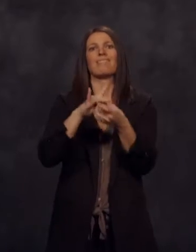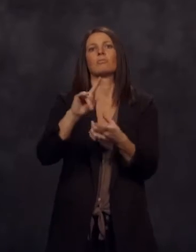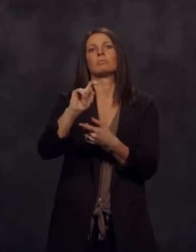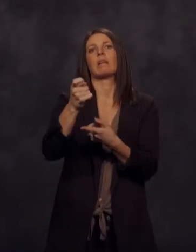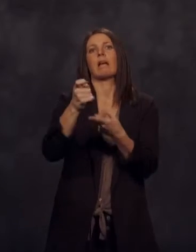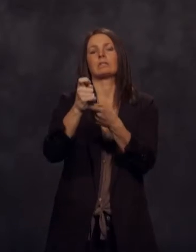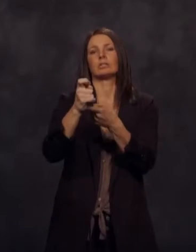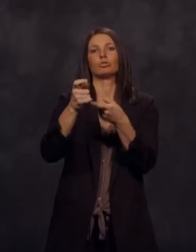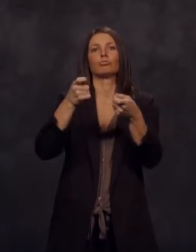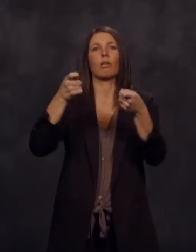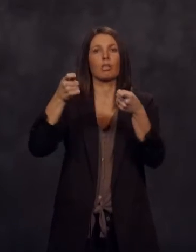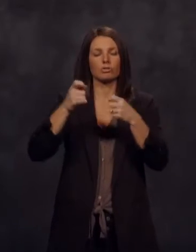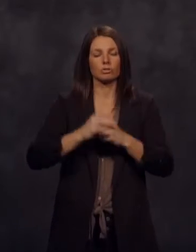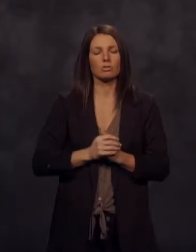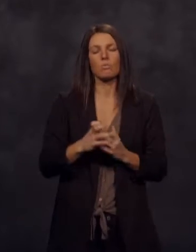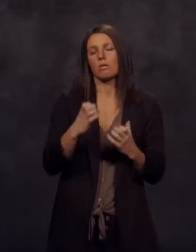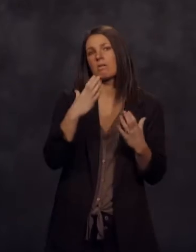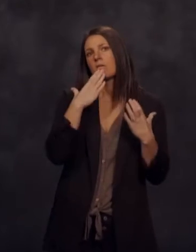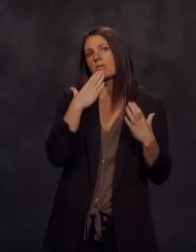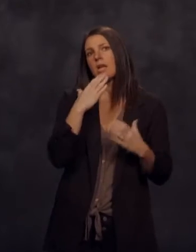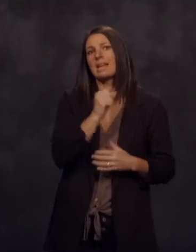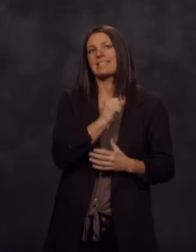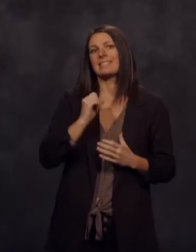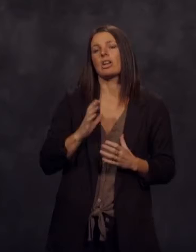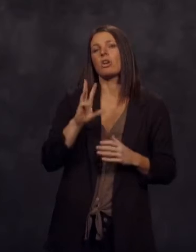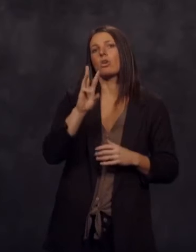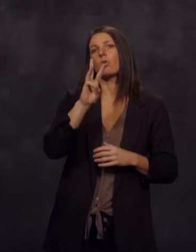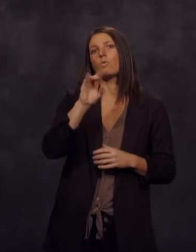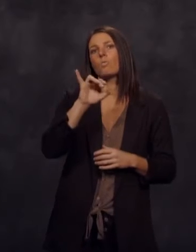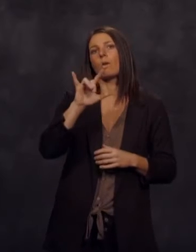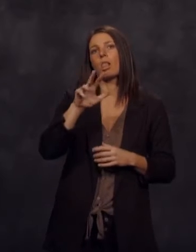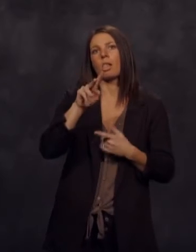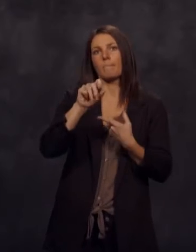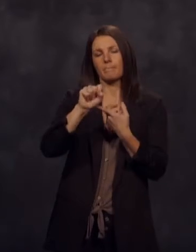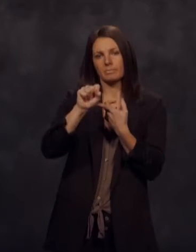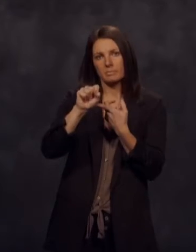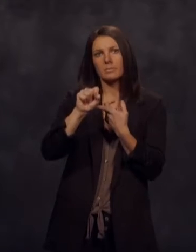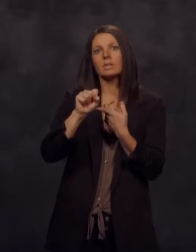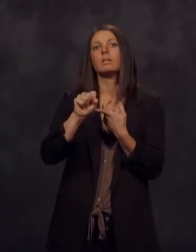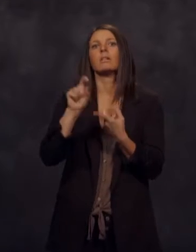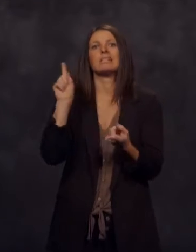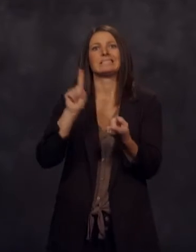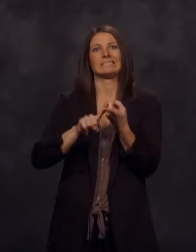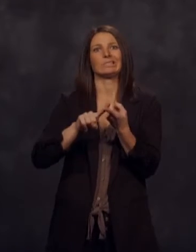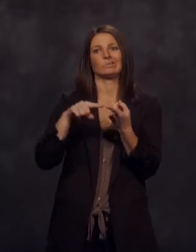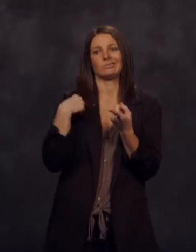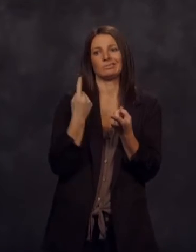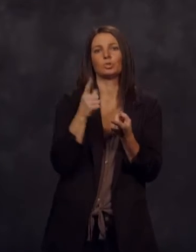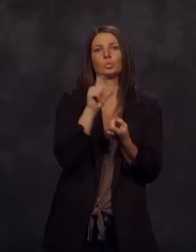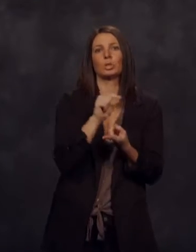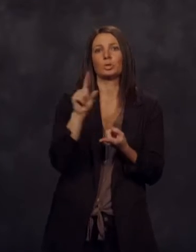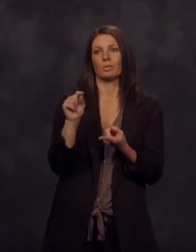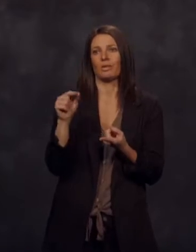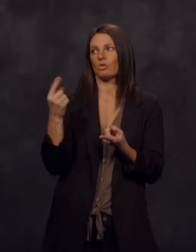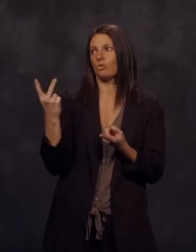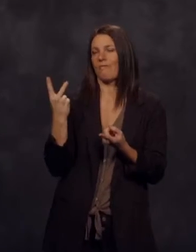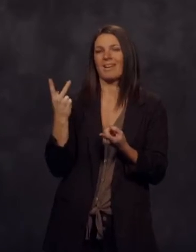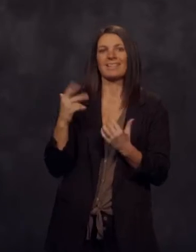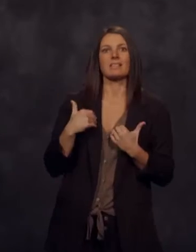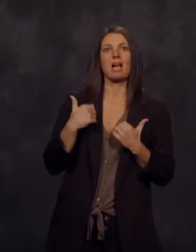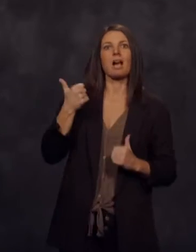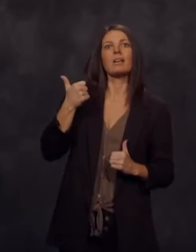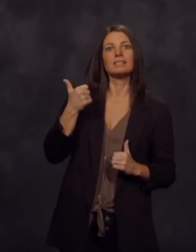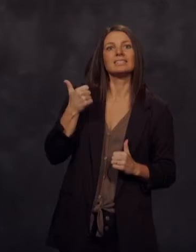regulation. I also really want to thank Senator Lindsey Williams, as until 2020, she and I were the youngest people in the